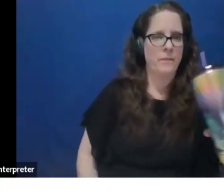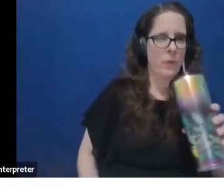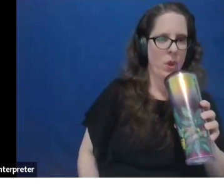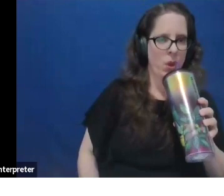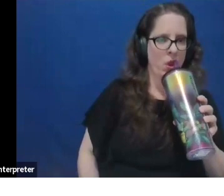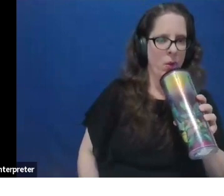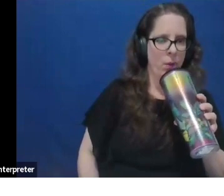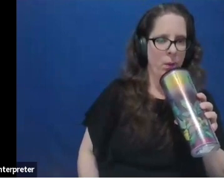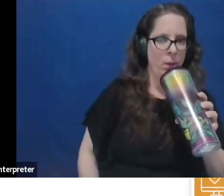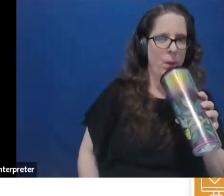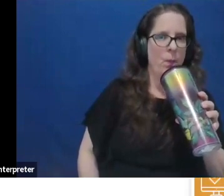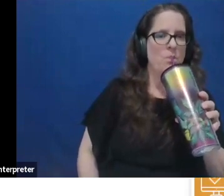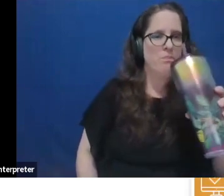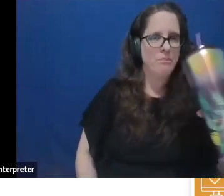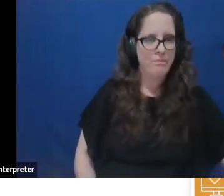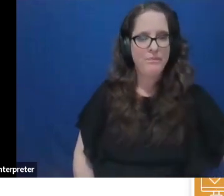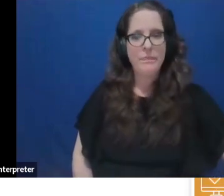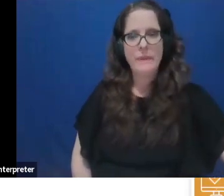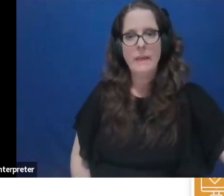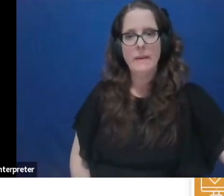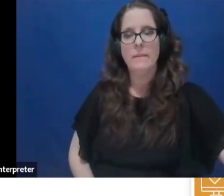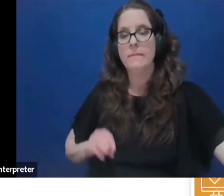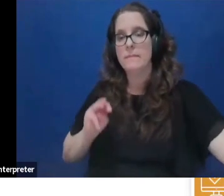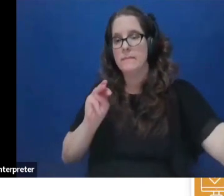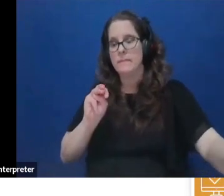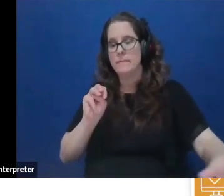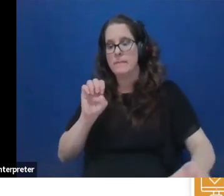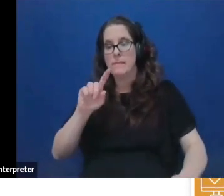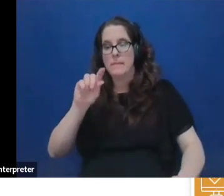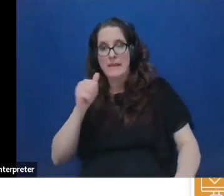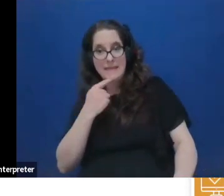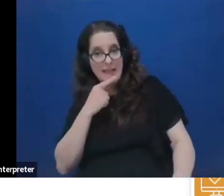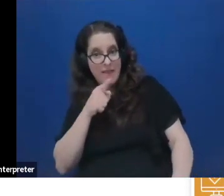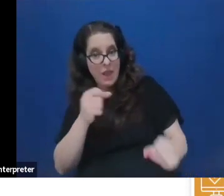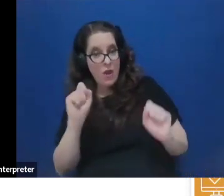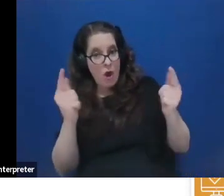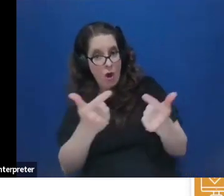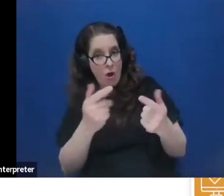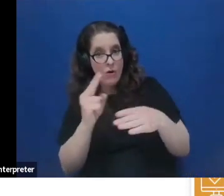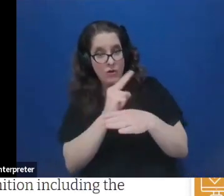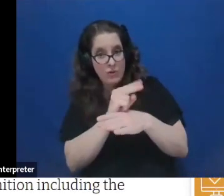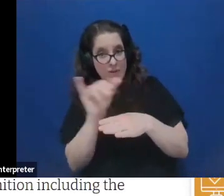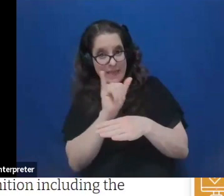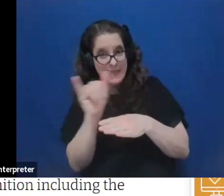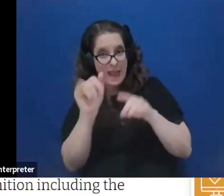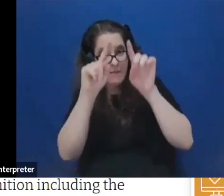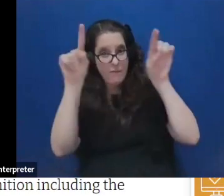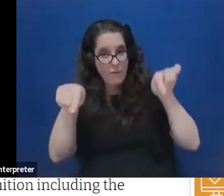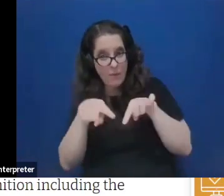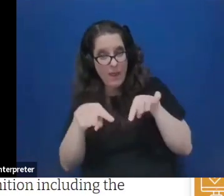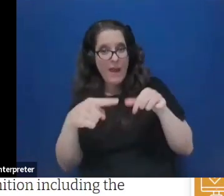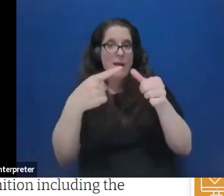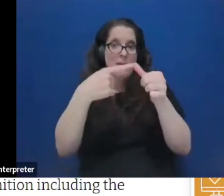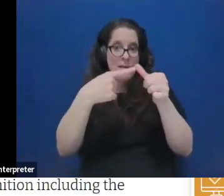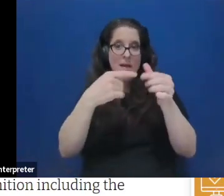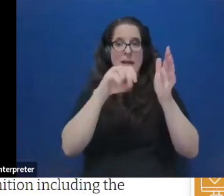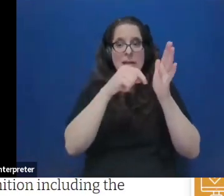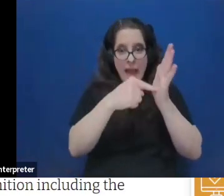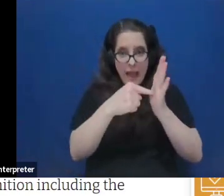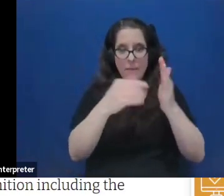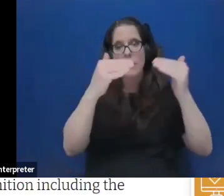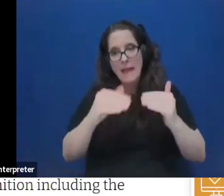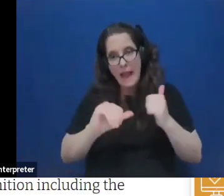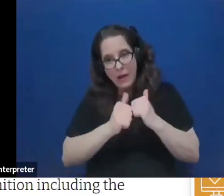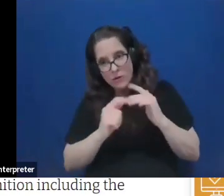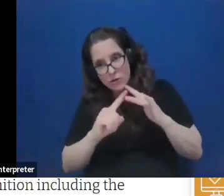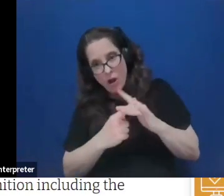So So does all of them have the same format, some examples and how to get started? correct. Yeah, and they